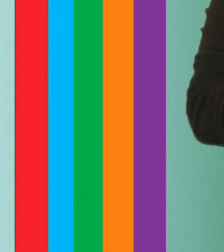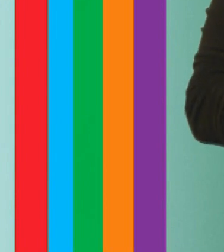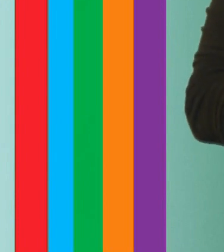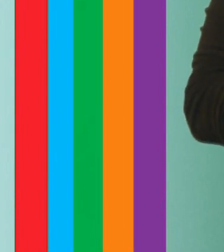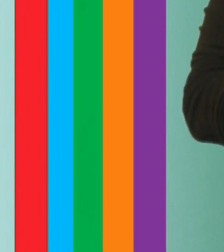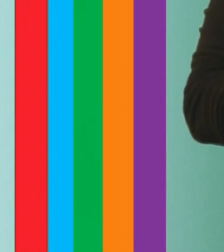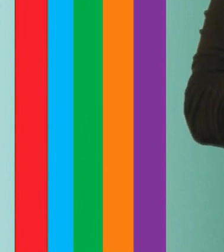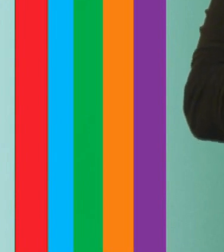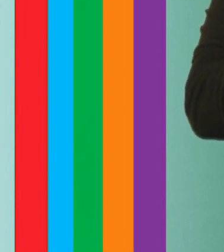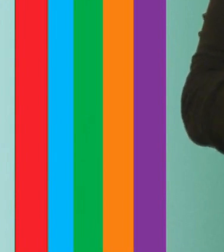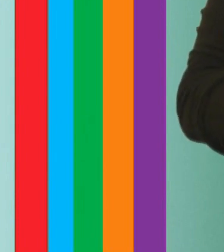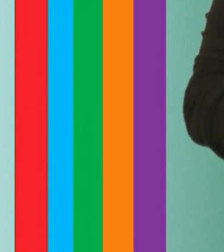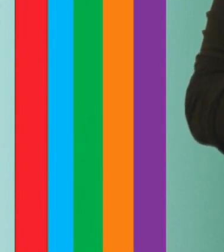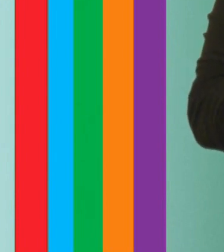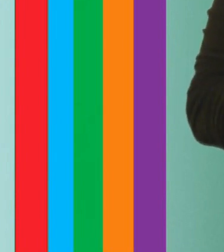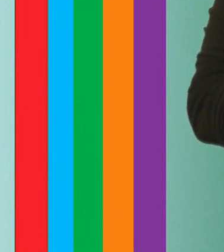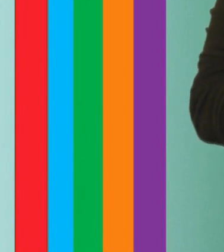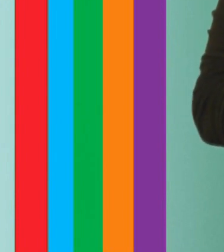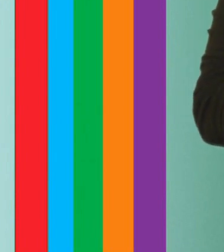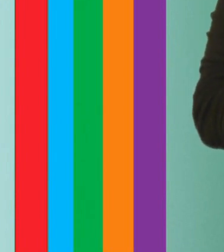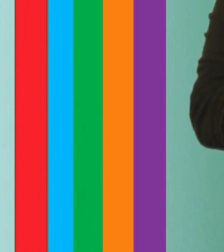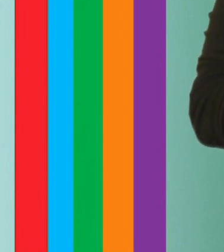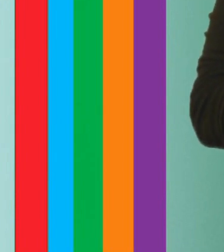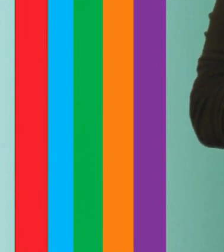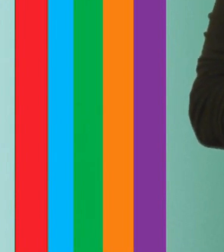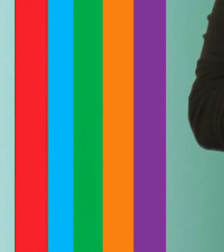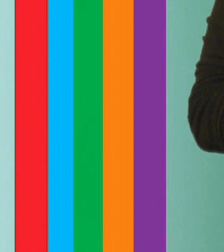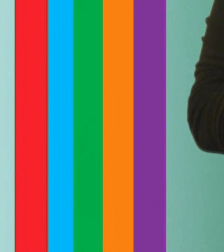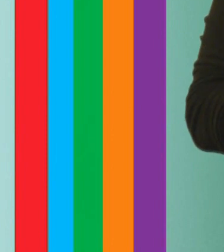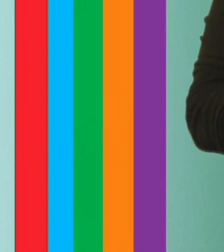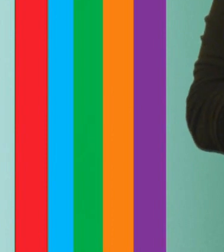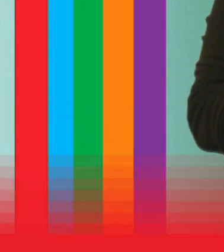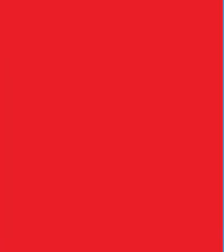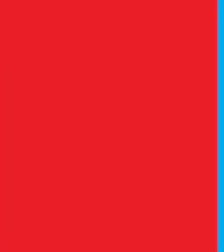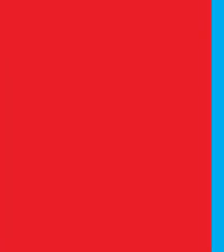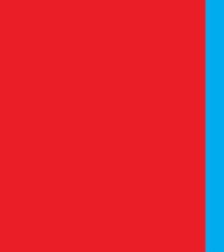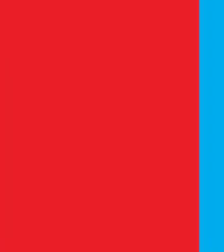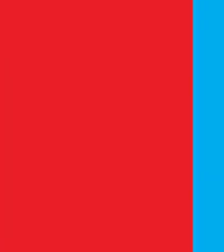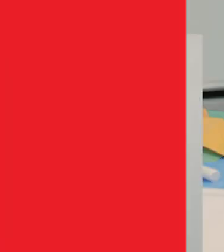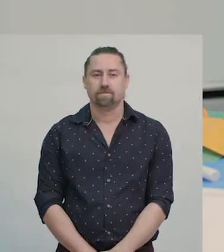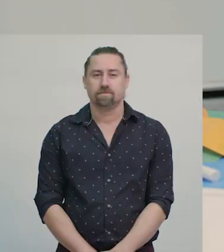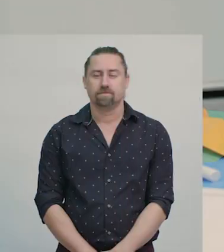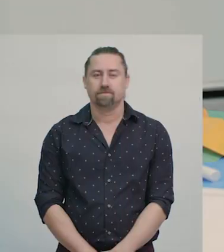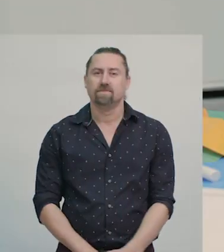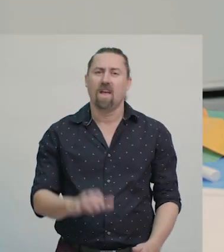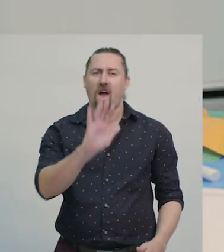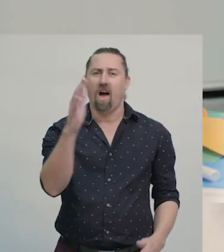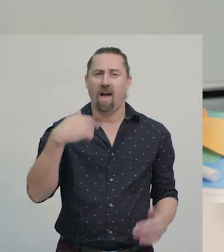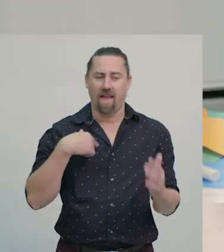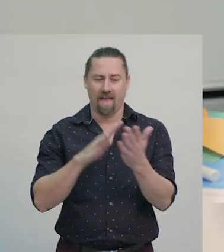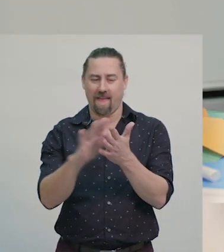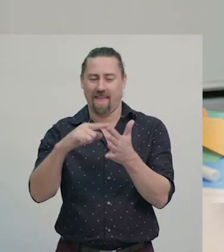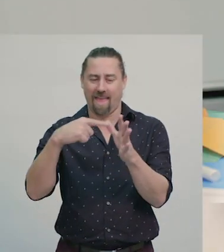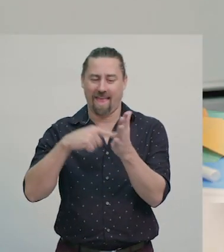up, Heather's going to show us some of the many ways that three-dimensional objects can be represented. Hi, I'm